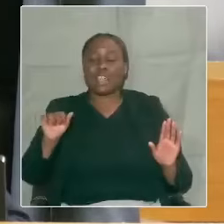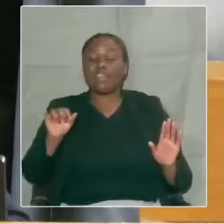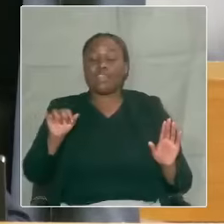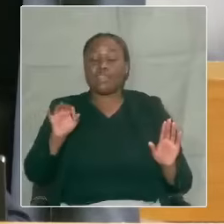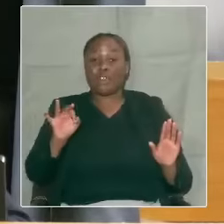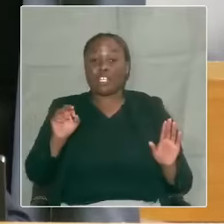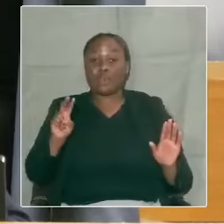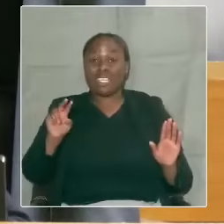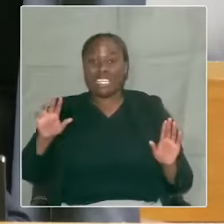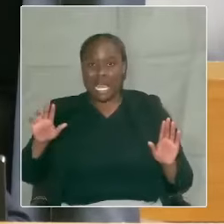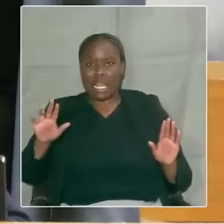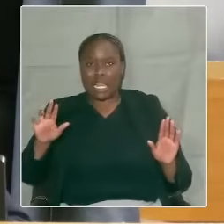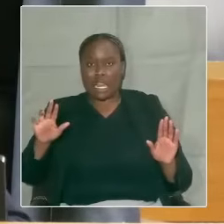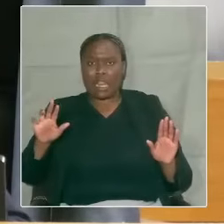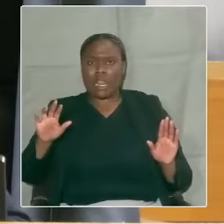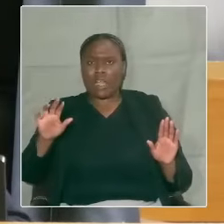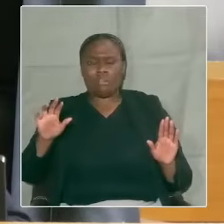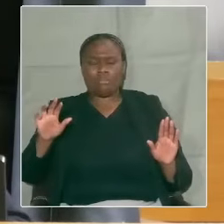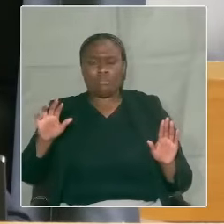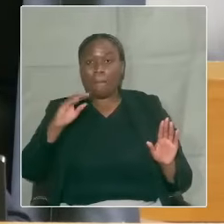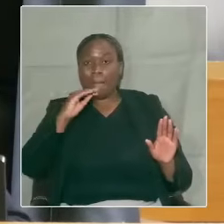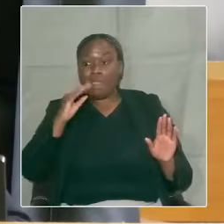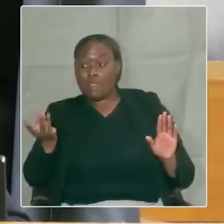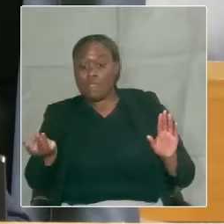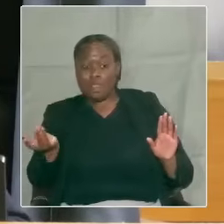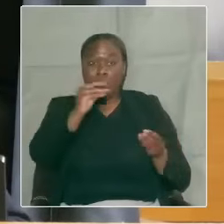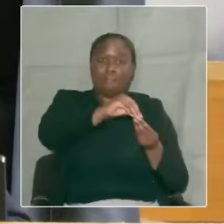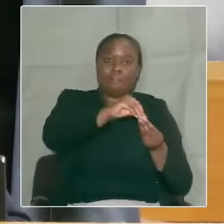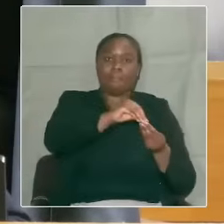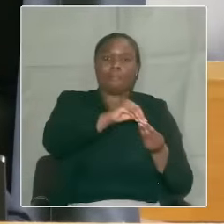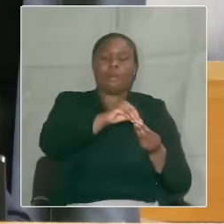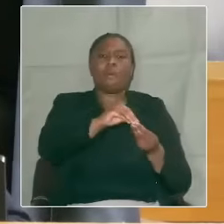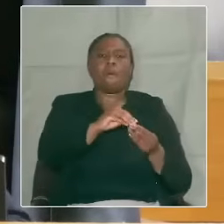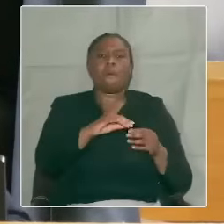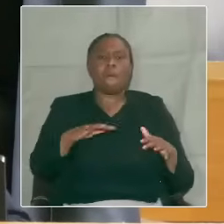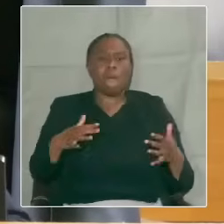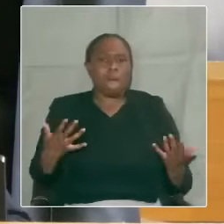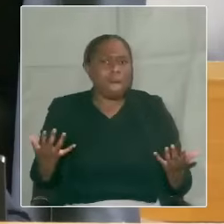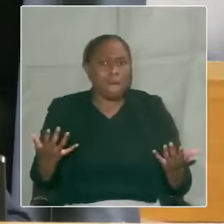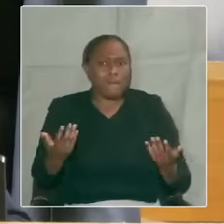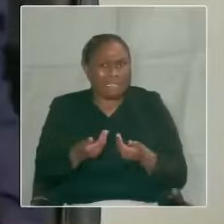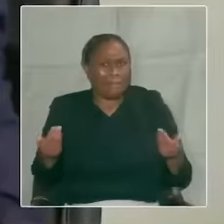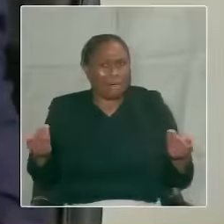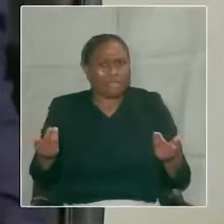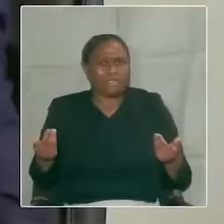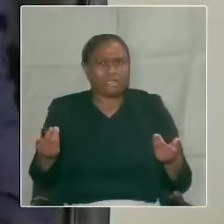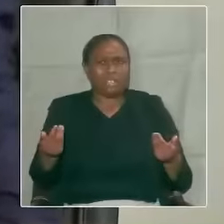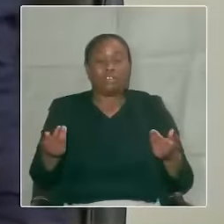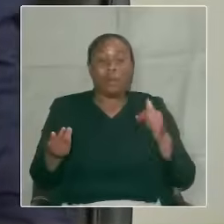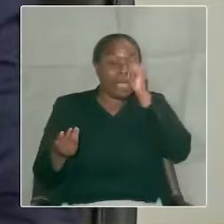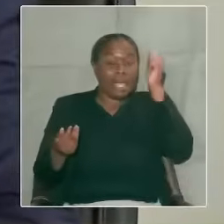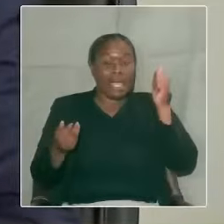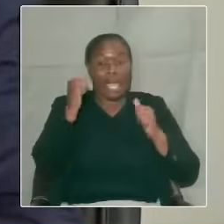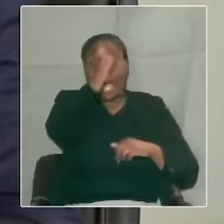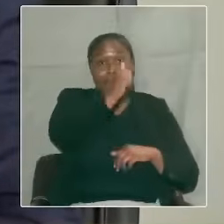in fact the increase in dockets from April 24 to